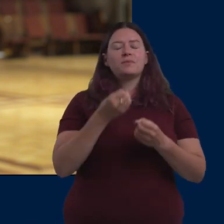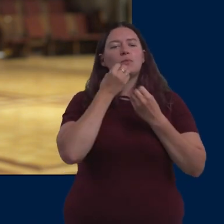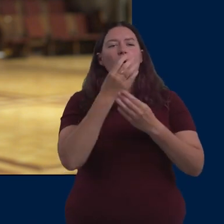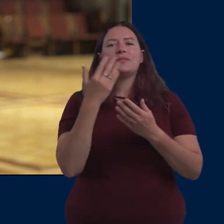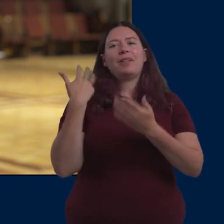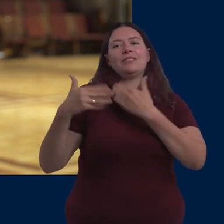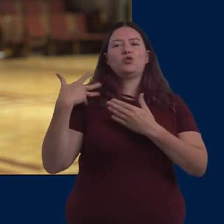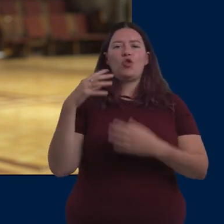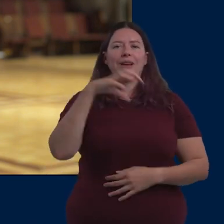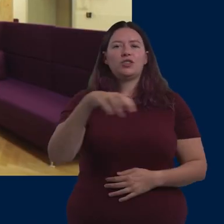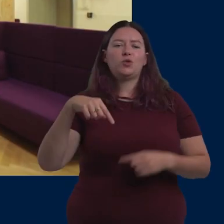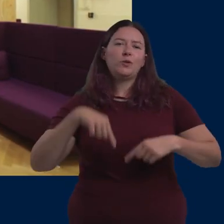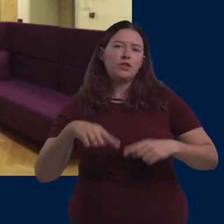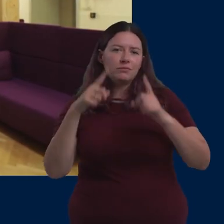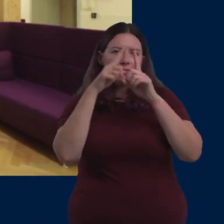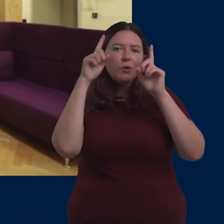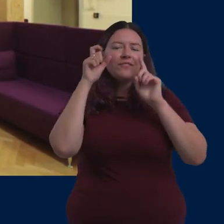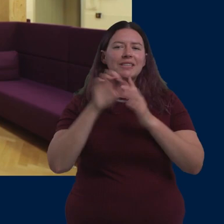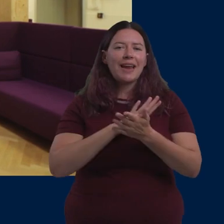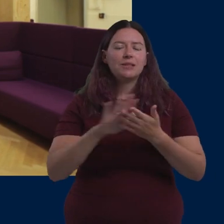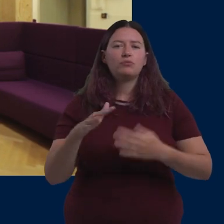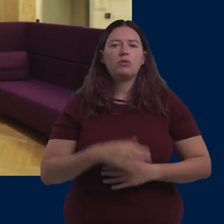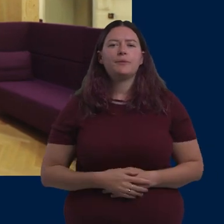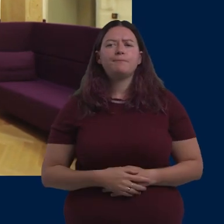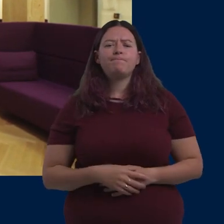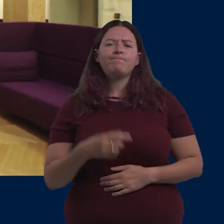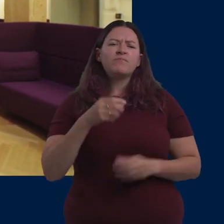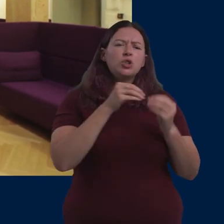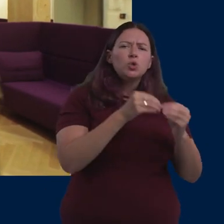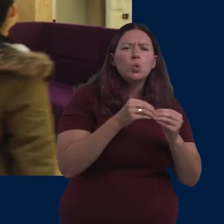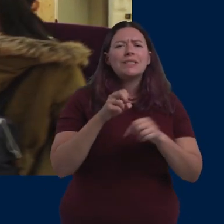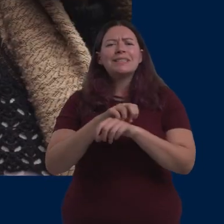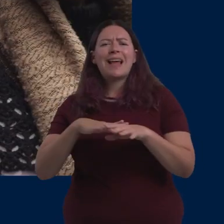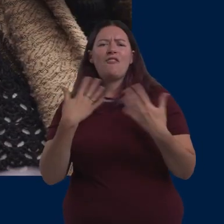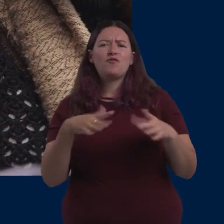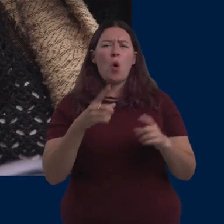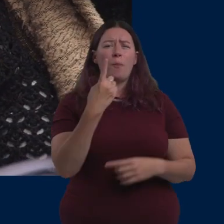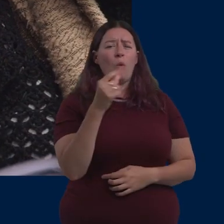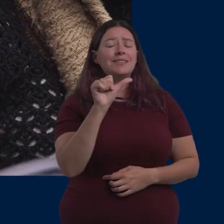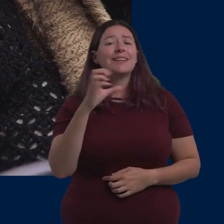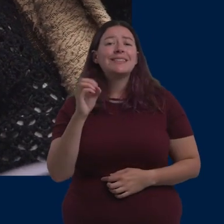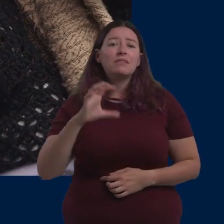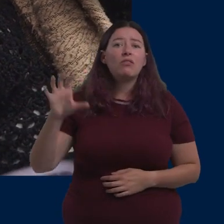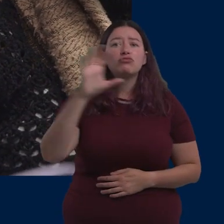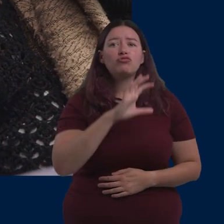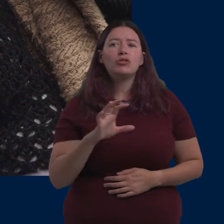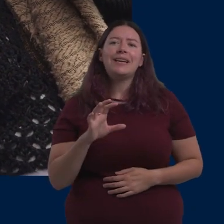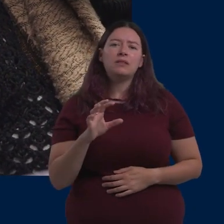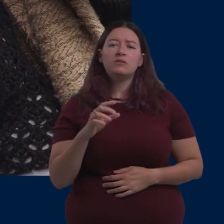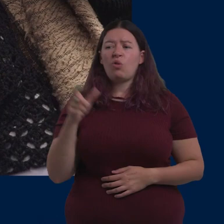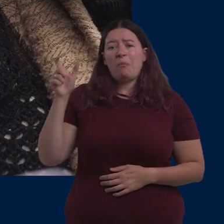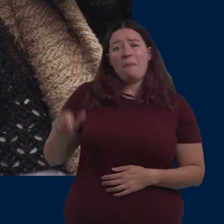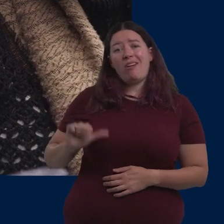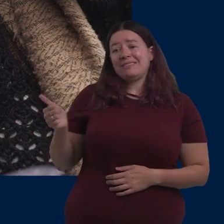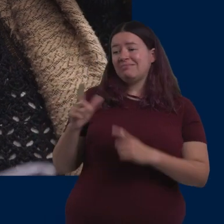that is the University of Edinburgh. We have a very cosmopolitan community with students and staff from around 160 countries. Get to